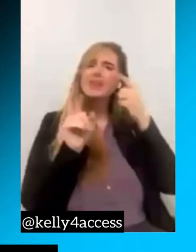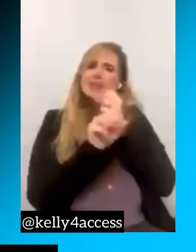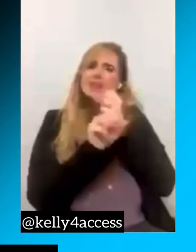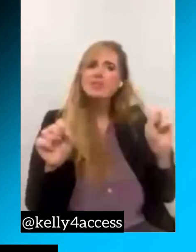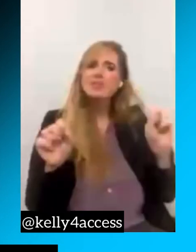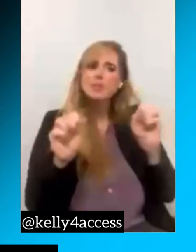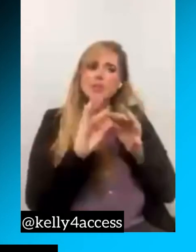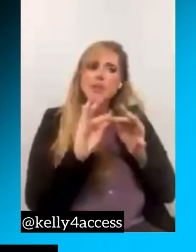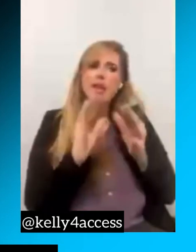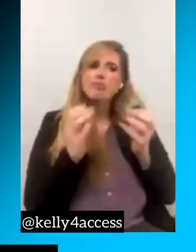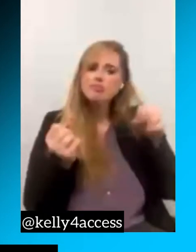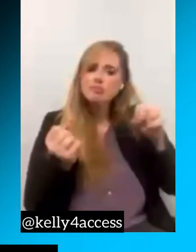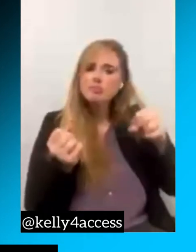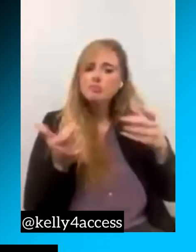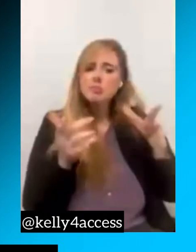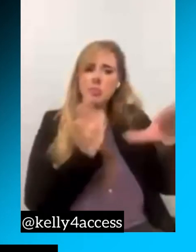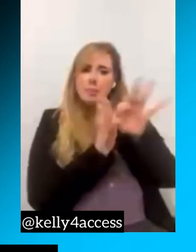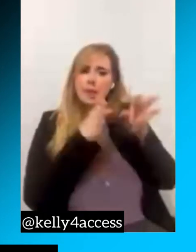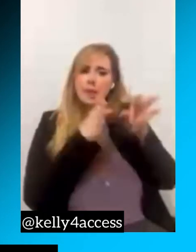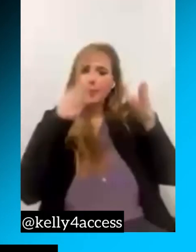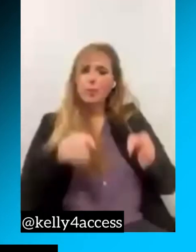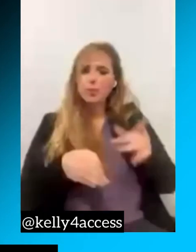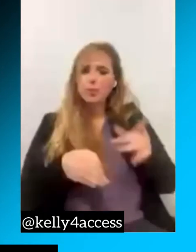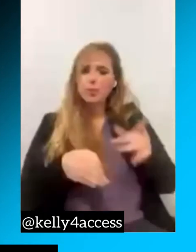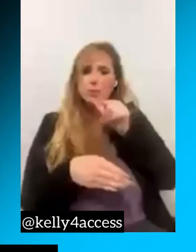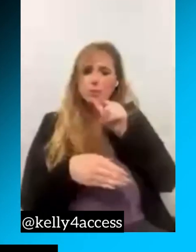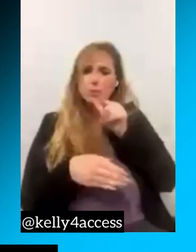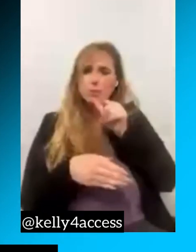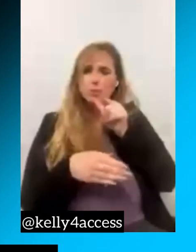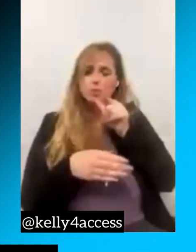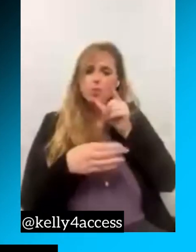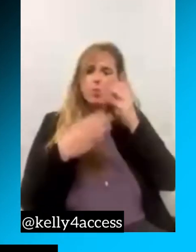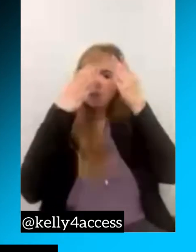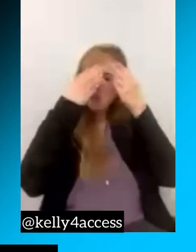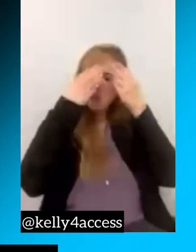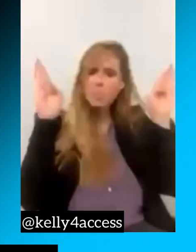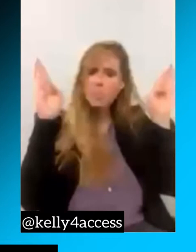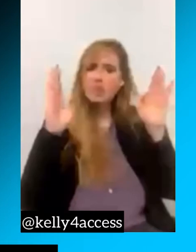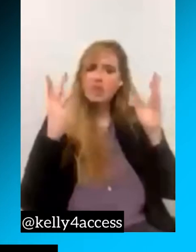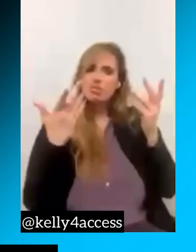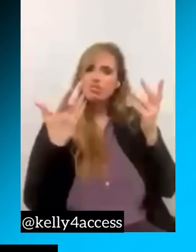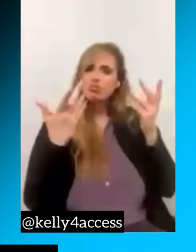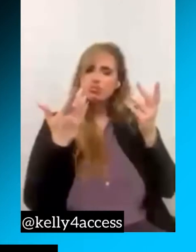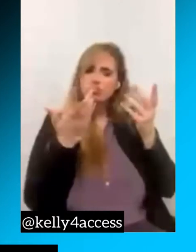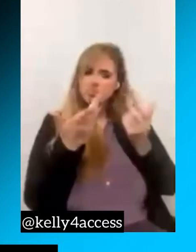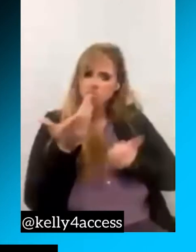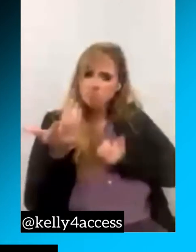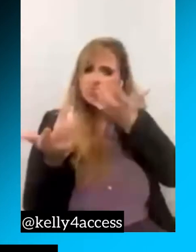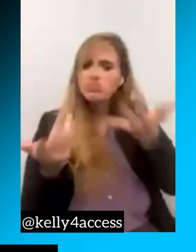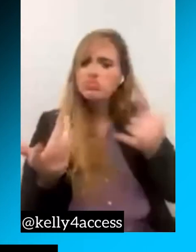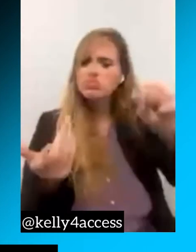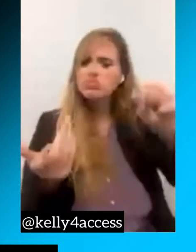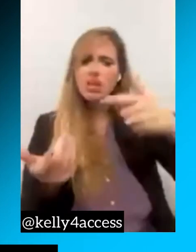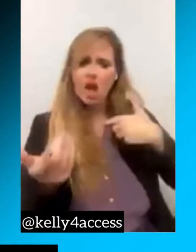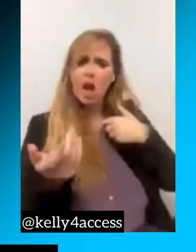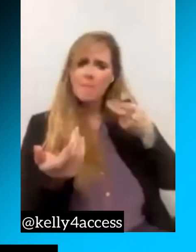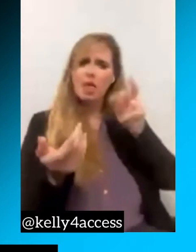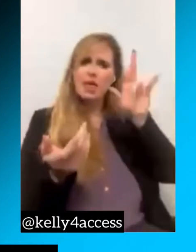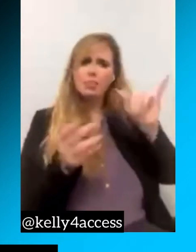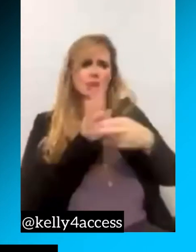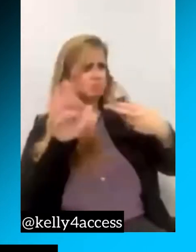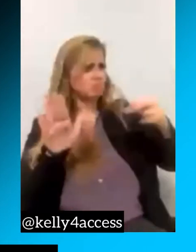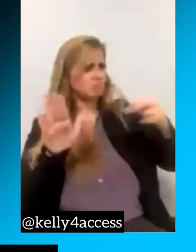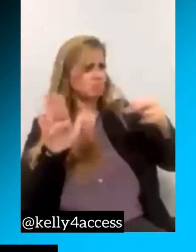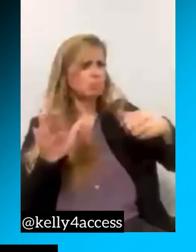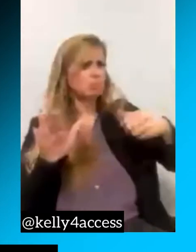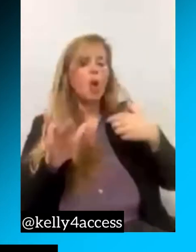someone who is openly stating that either they are polyamorous or they have experience with